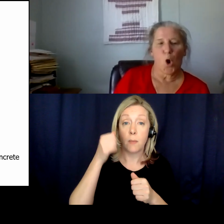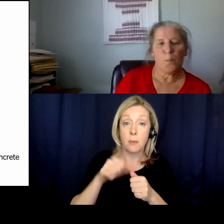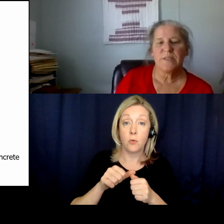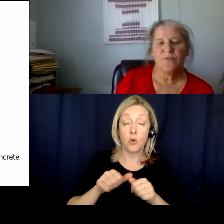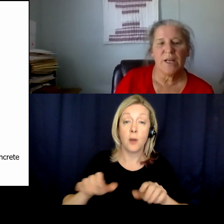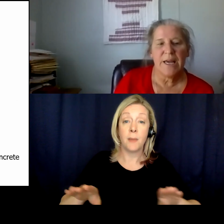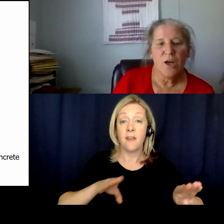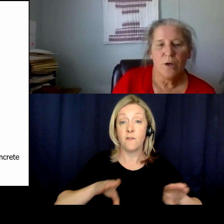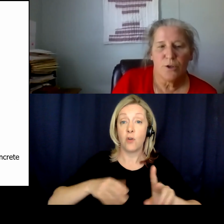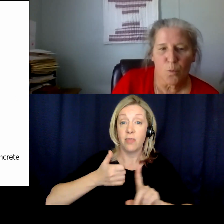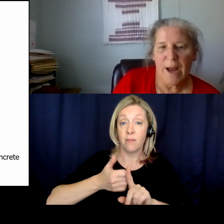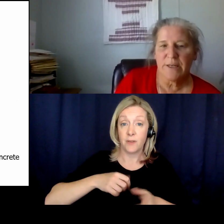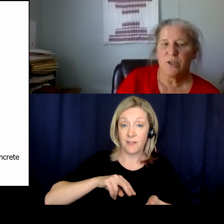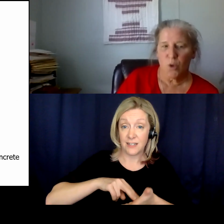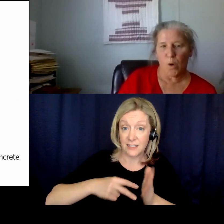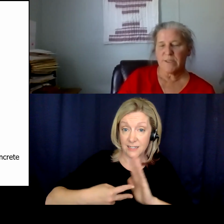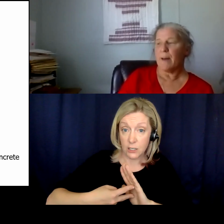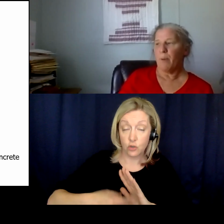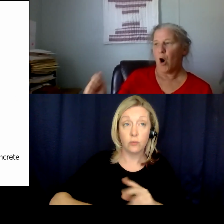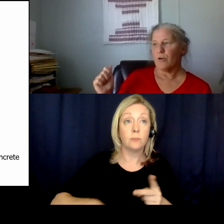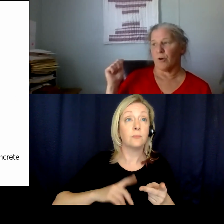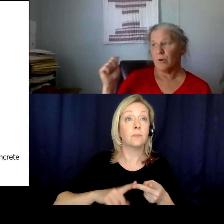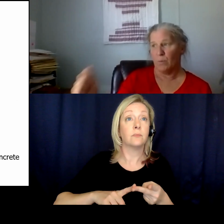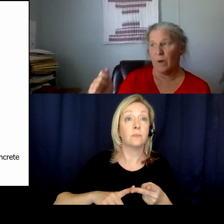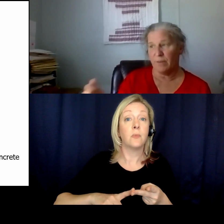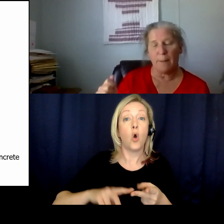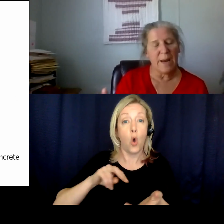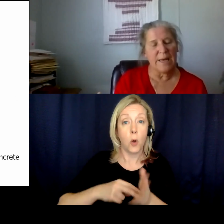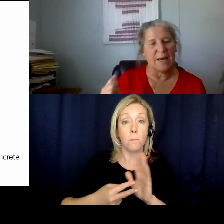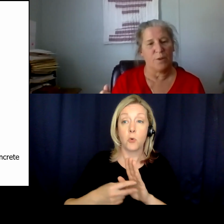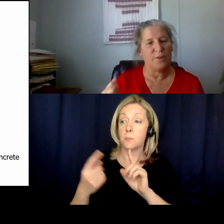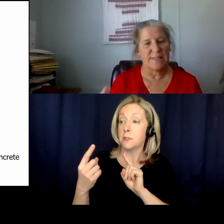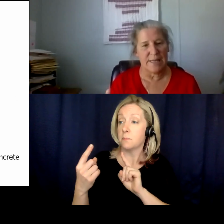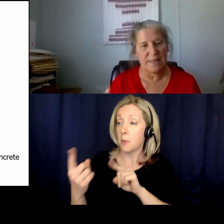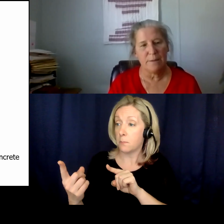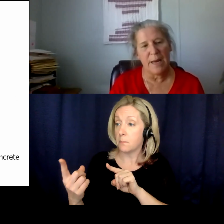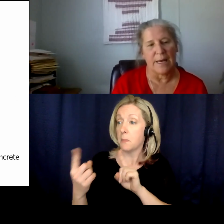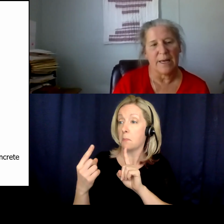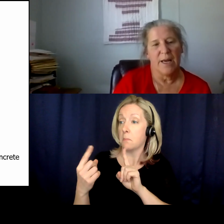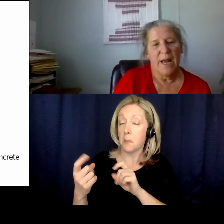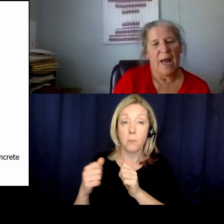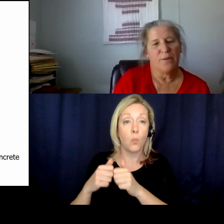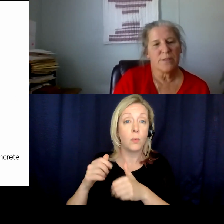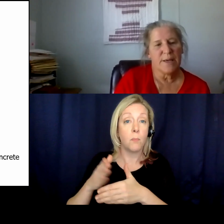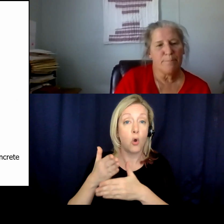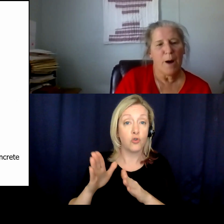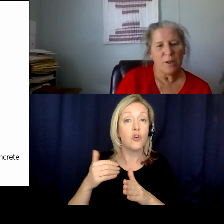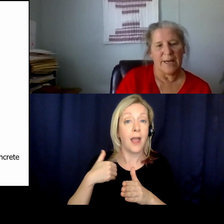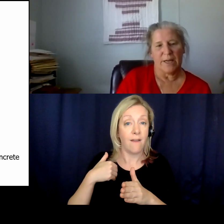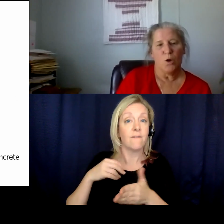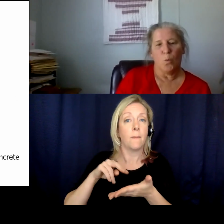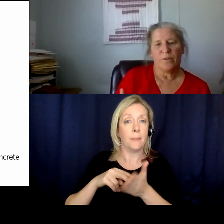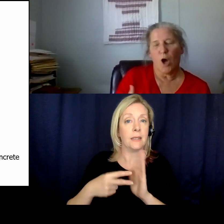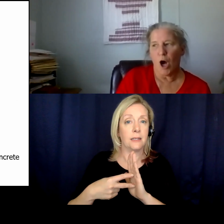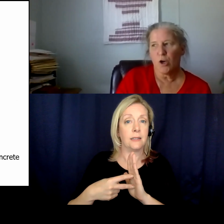they're purposefully directed towards that partner with that meaning, with the intended meaning. And they're